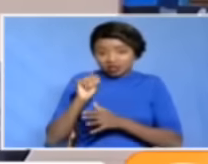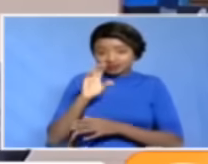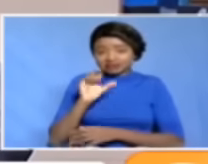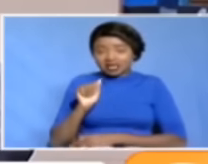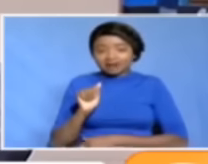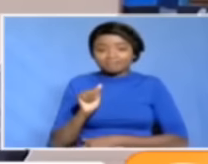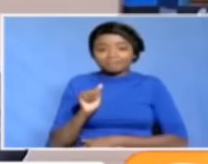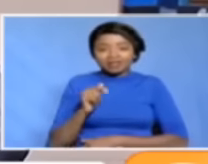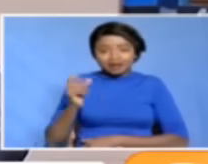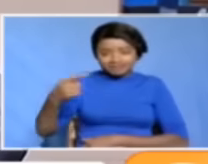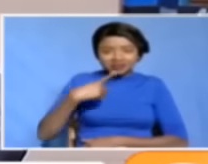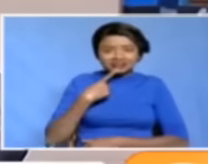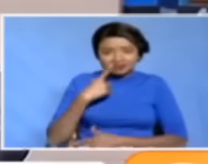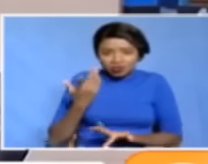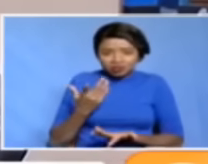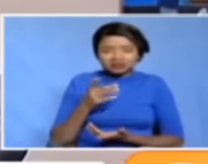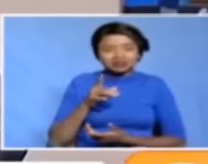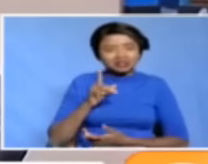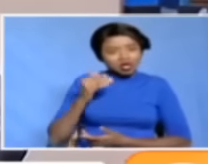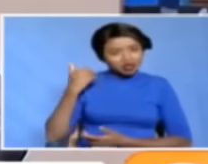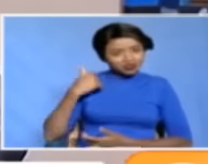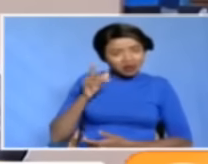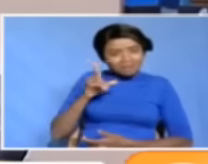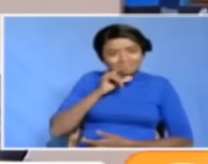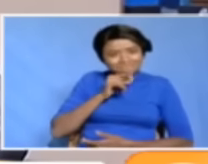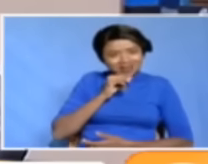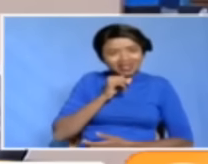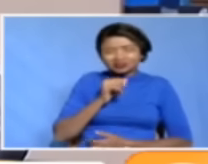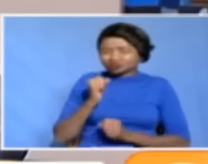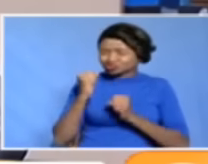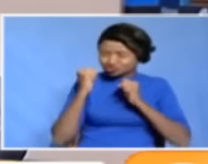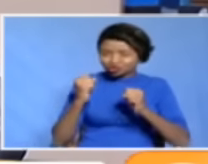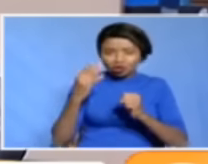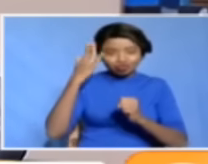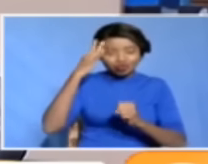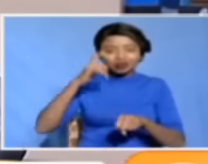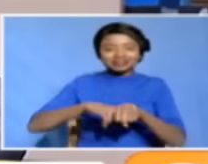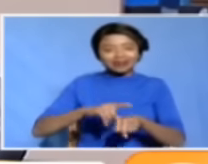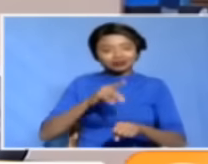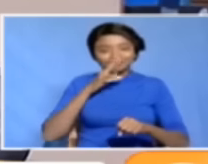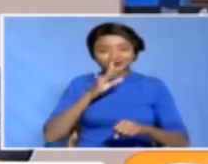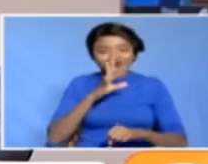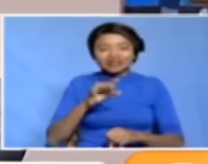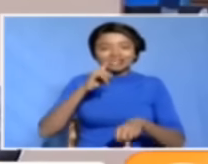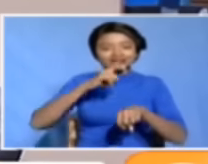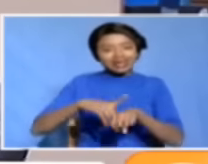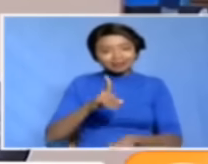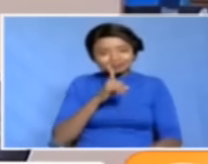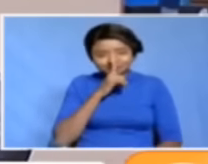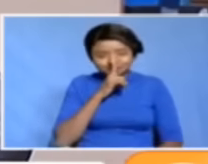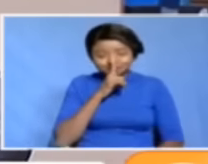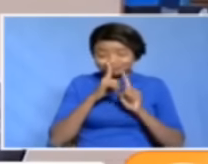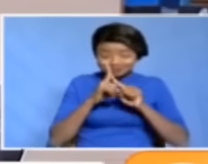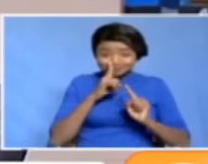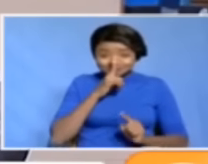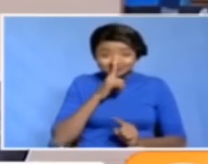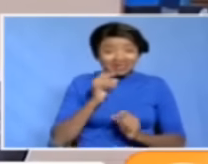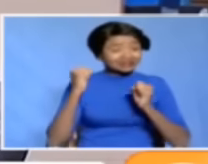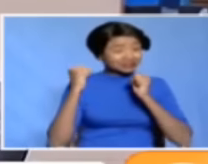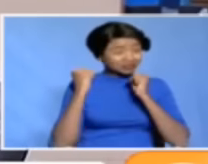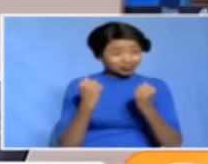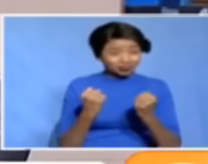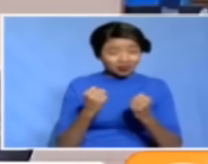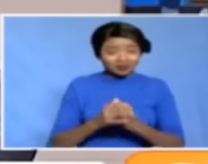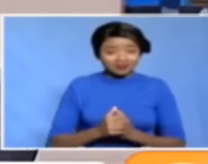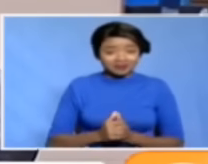He says, Honorable Duale is a strong leader and he knows when to talk and when to keep silent. Jubilee is intact. Silence is a strength. So they also think you